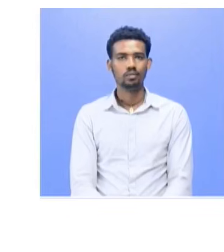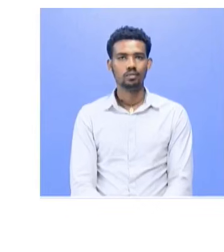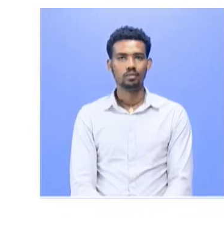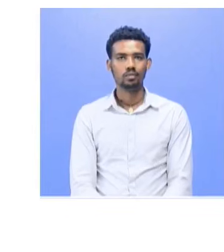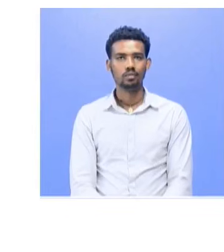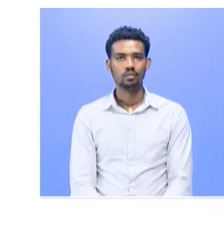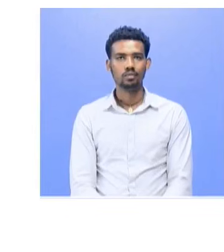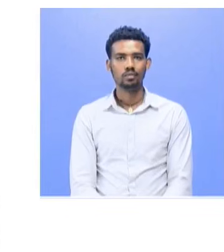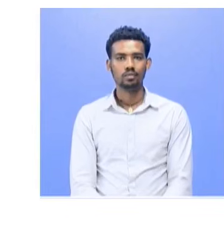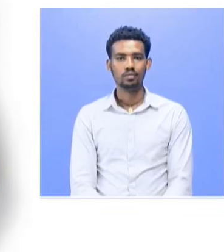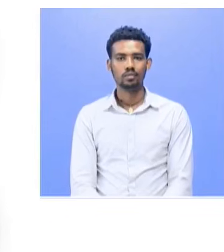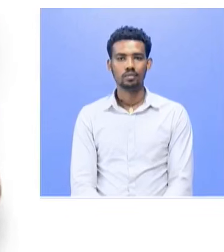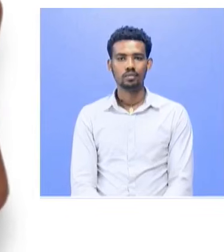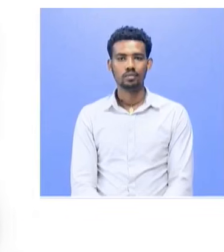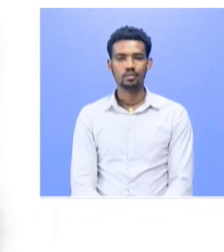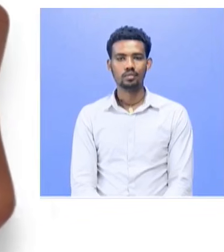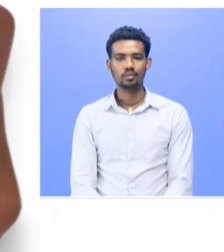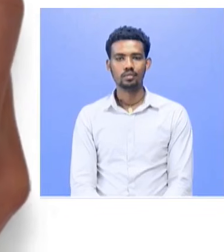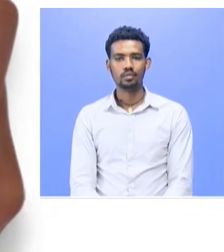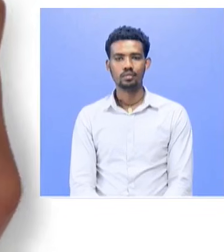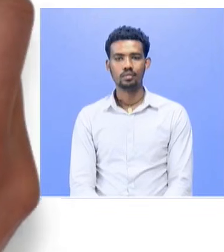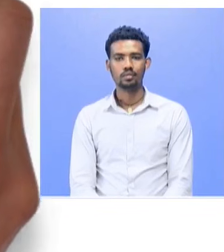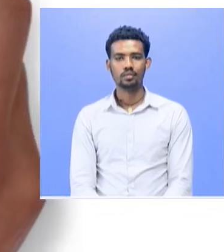to her mom.